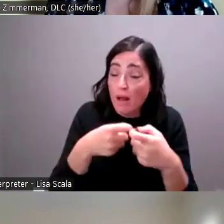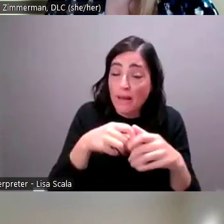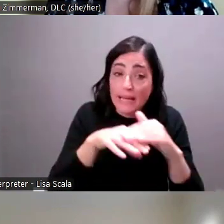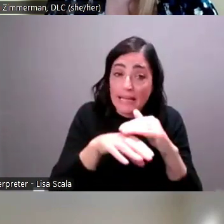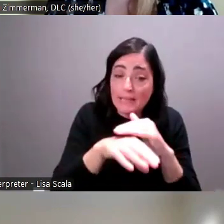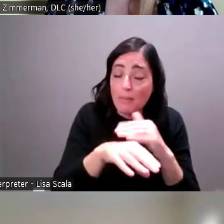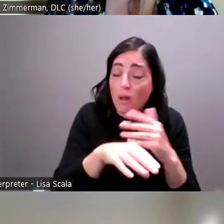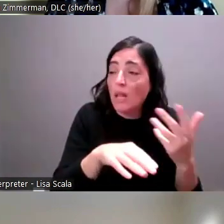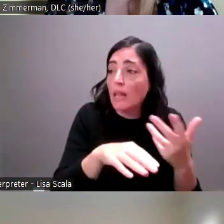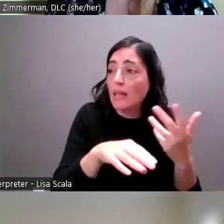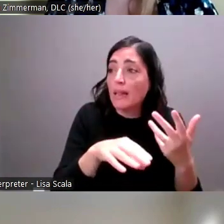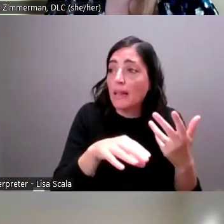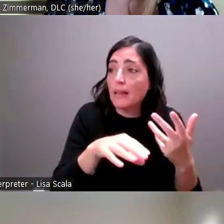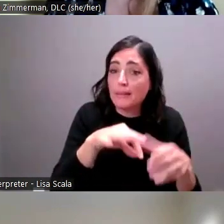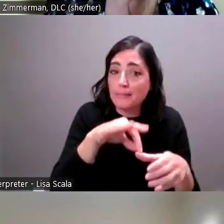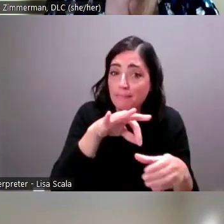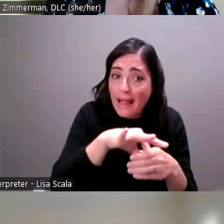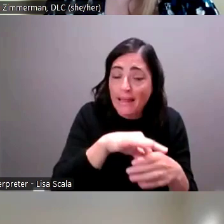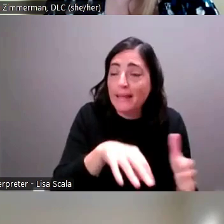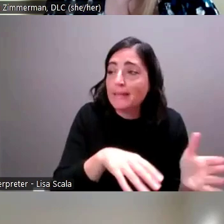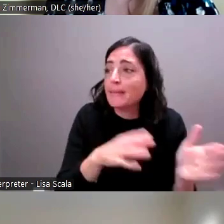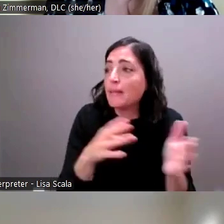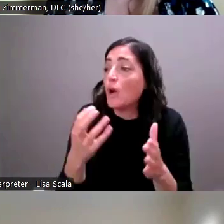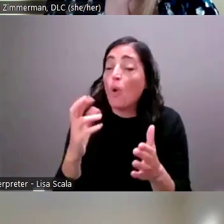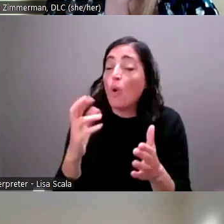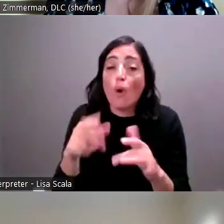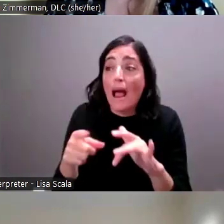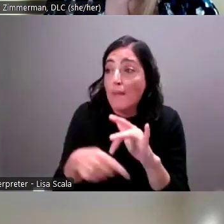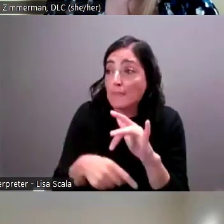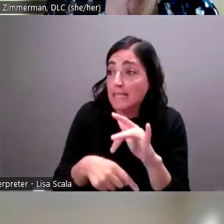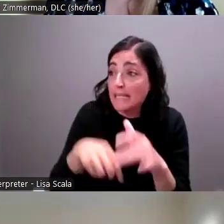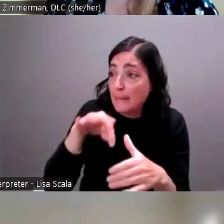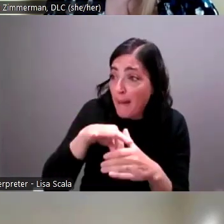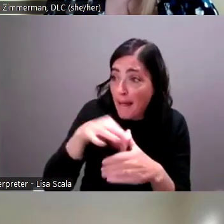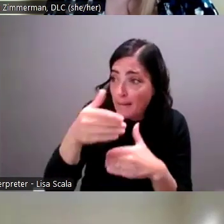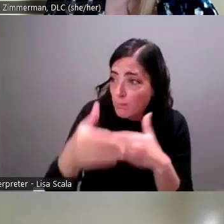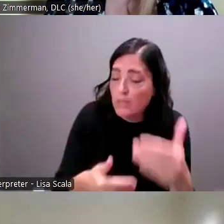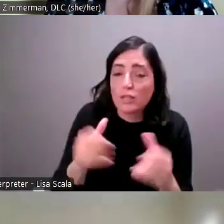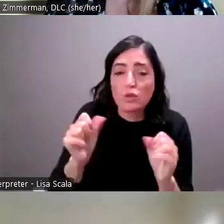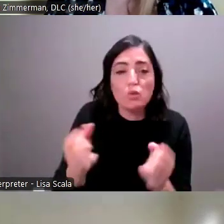accessible ballot, or absentee ballot procedures.